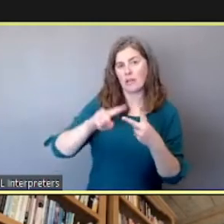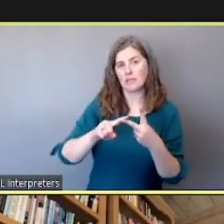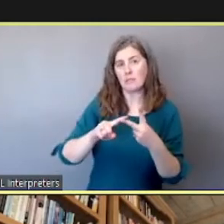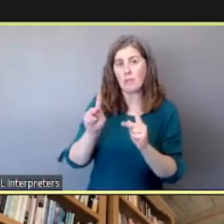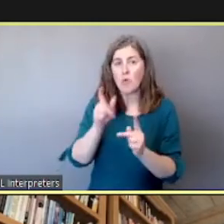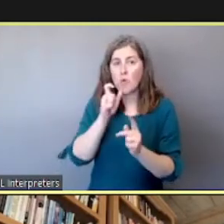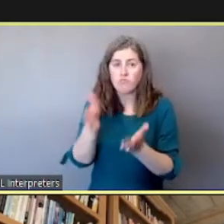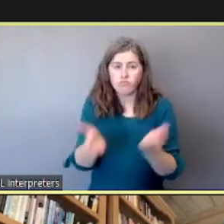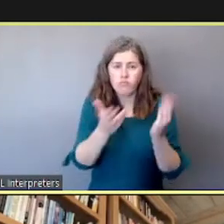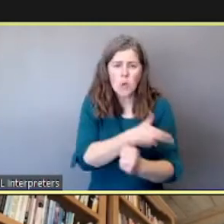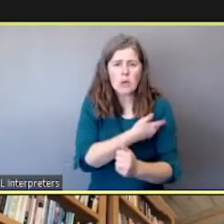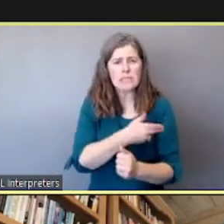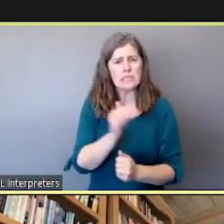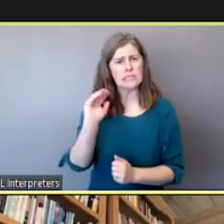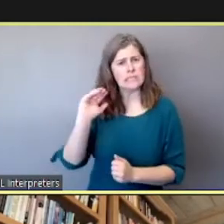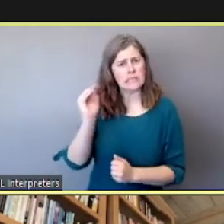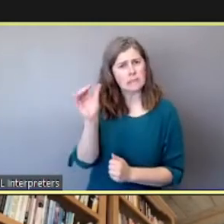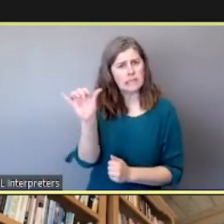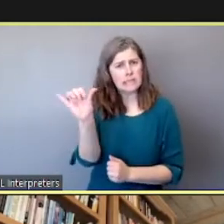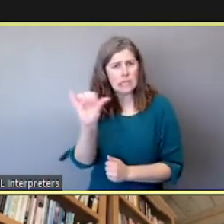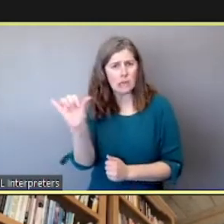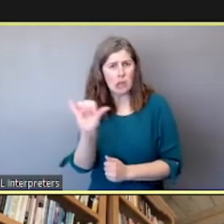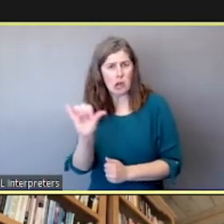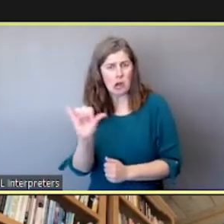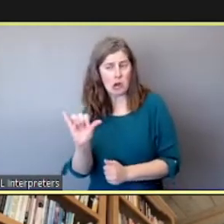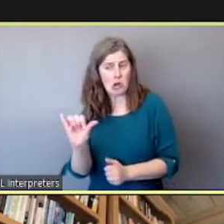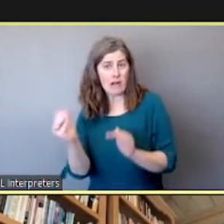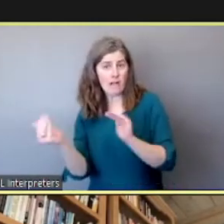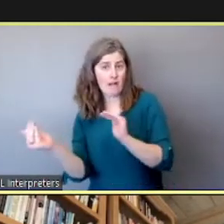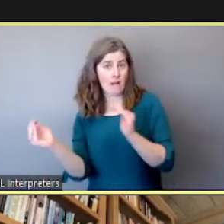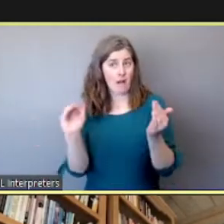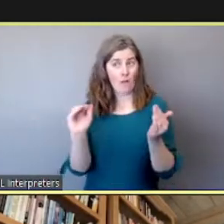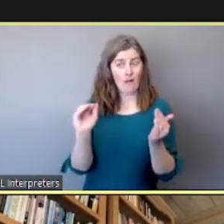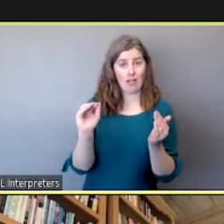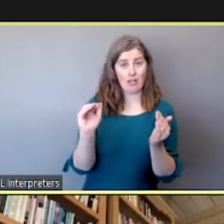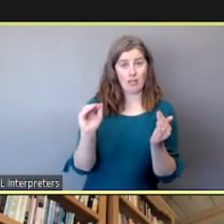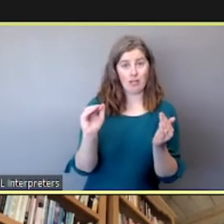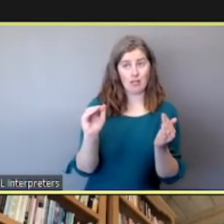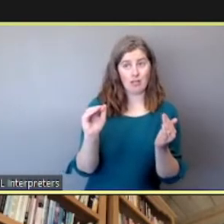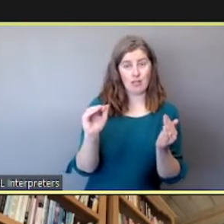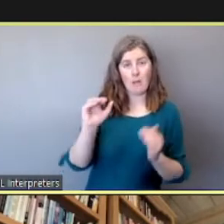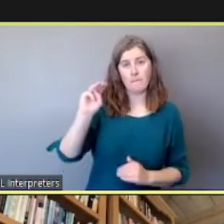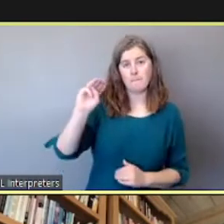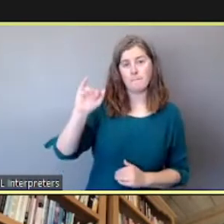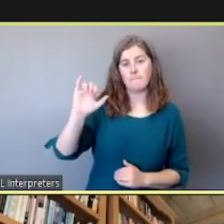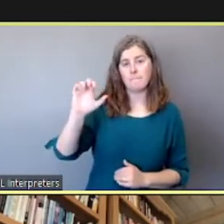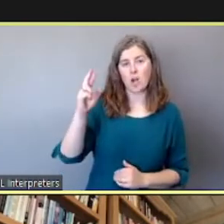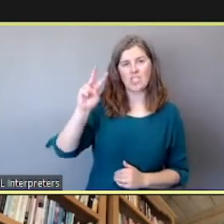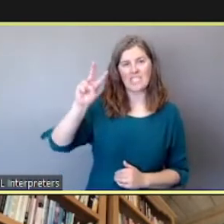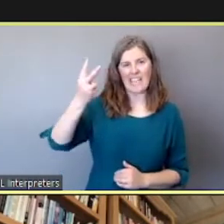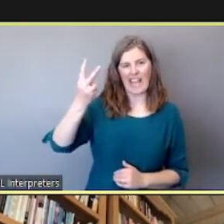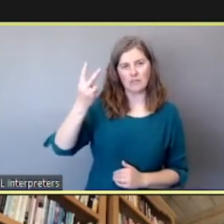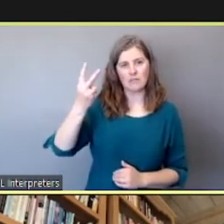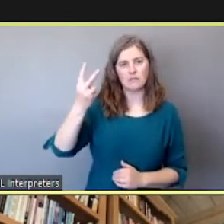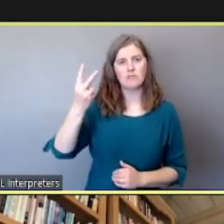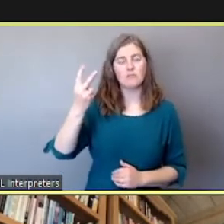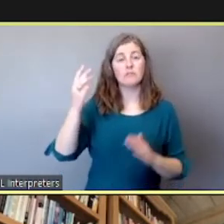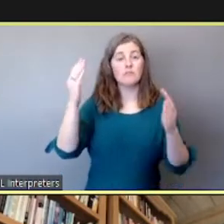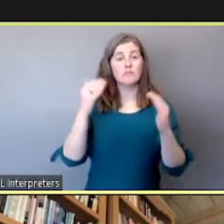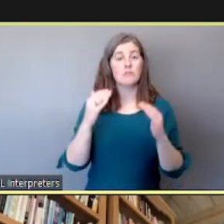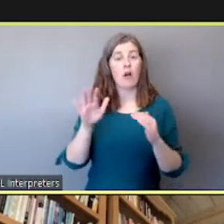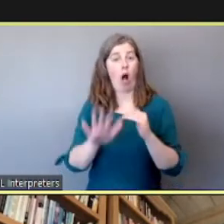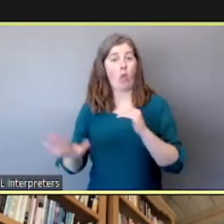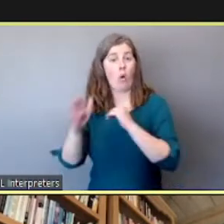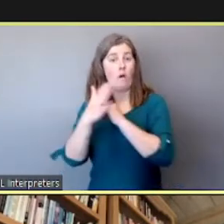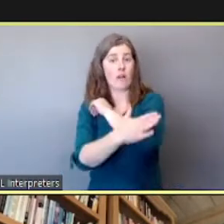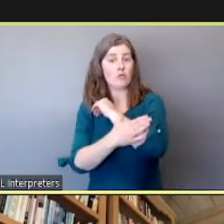hospitalizations are pretty similar now to where they were in March, on March 2nd. Nationally, cases have gone up by a factor